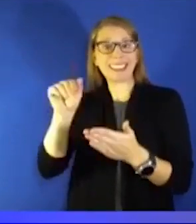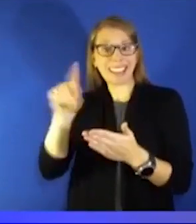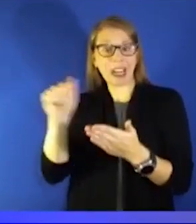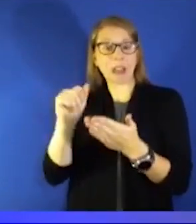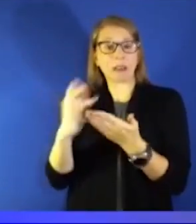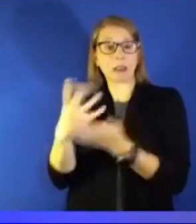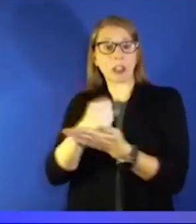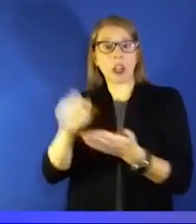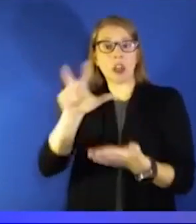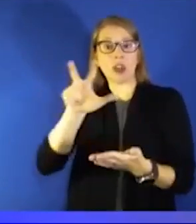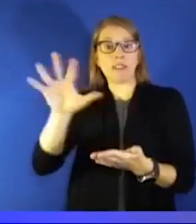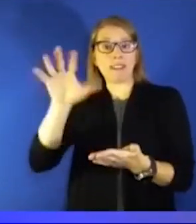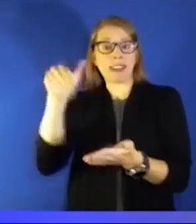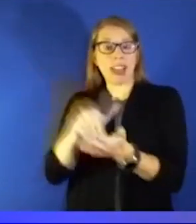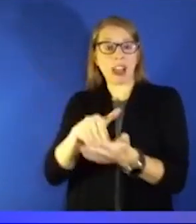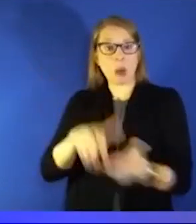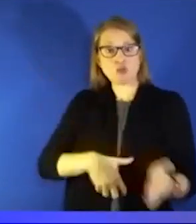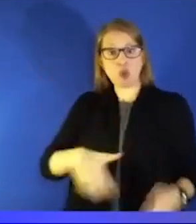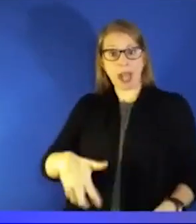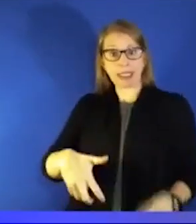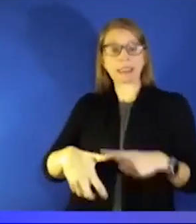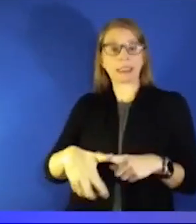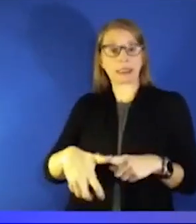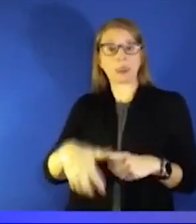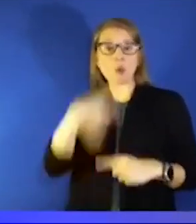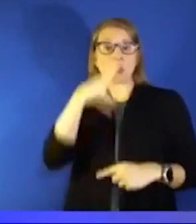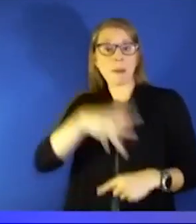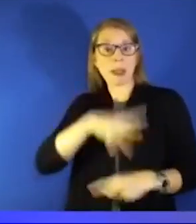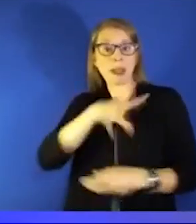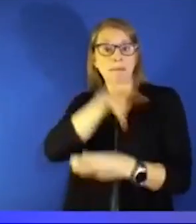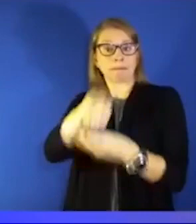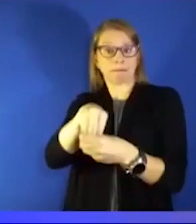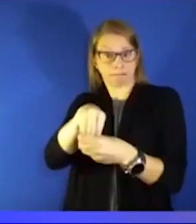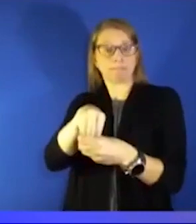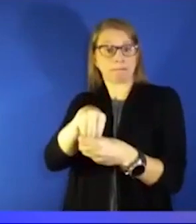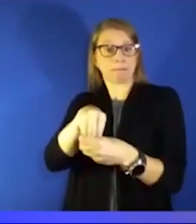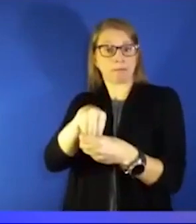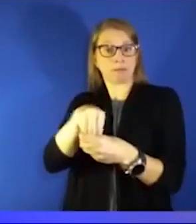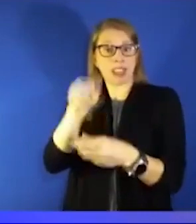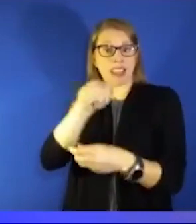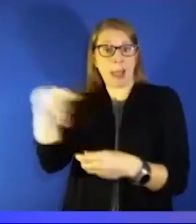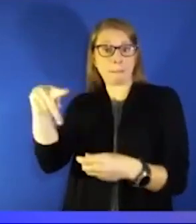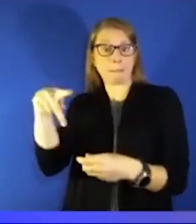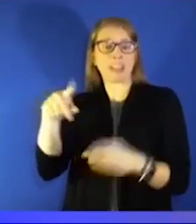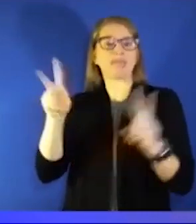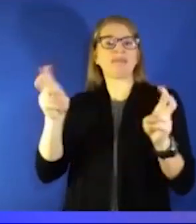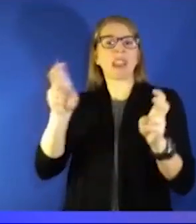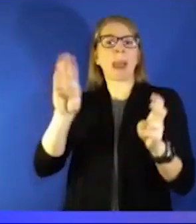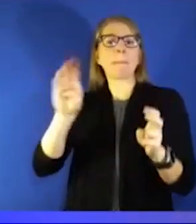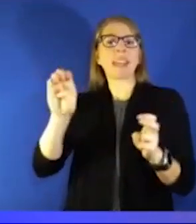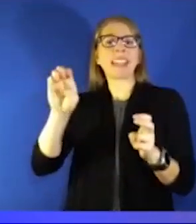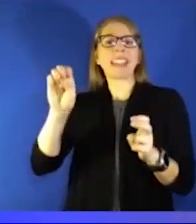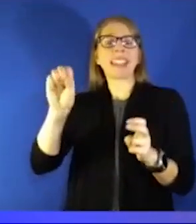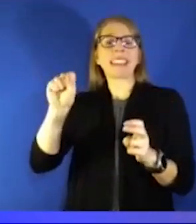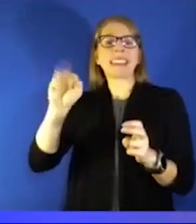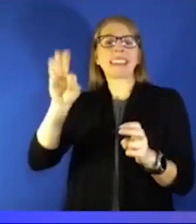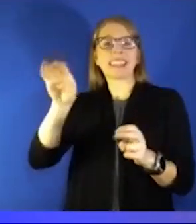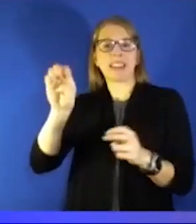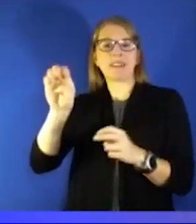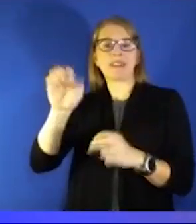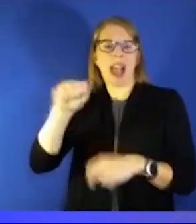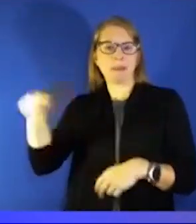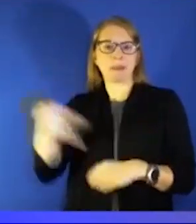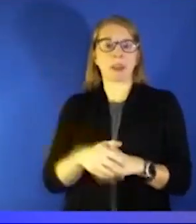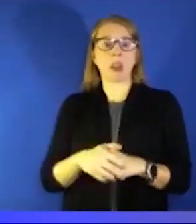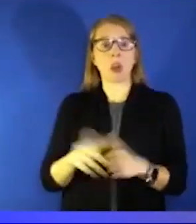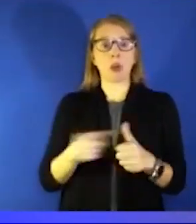35,000 pregnant women who've enrolled in vSafe, and we're getting data from them. The first batch of data looks like there's